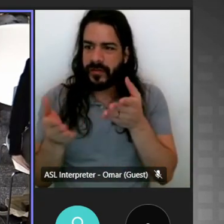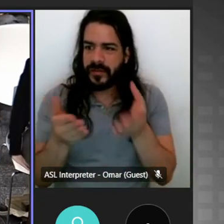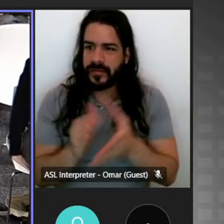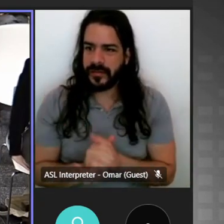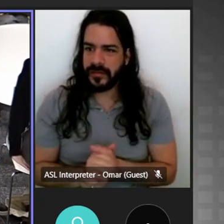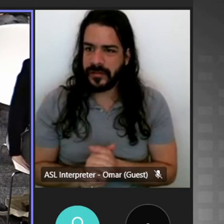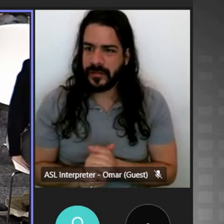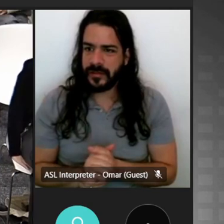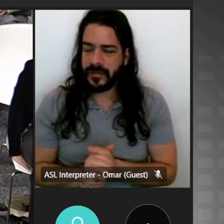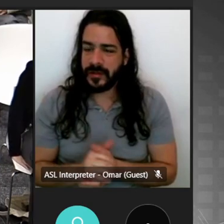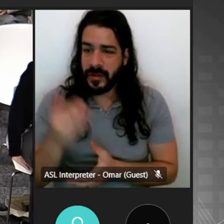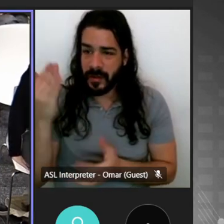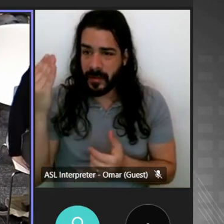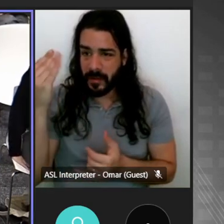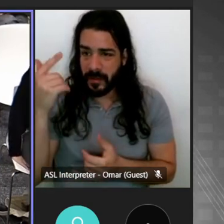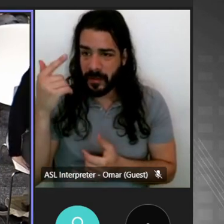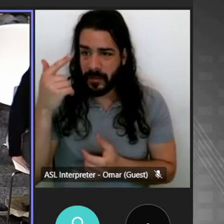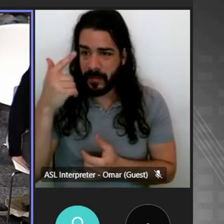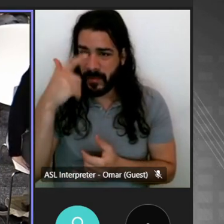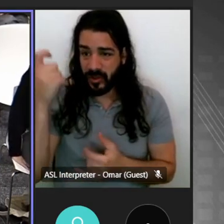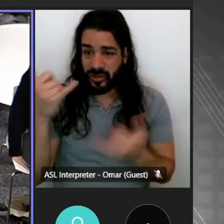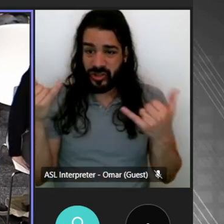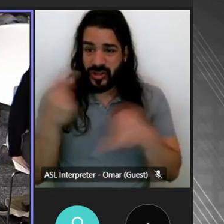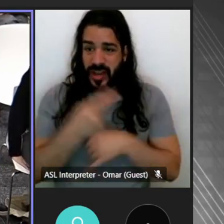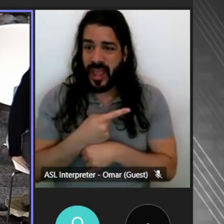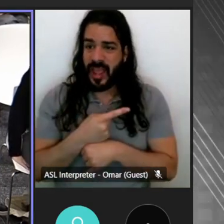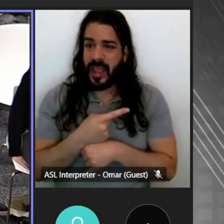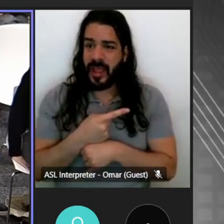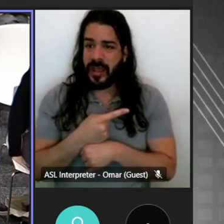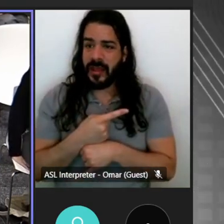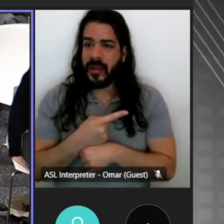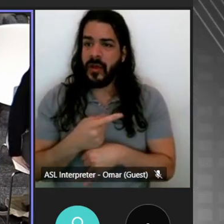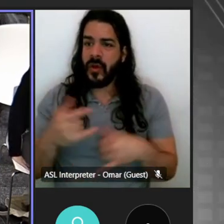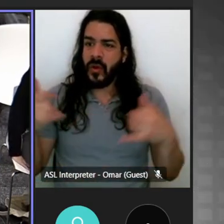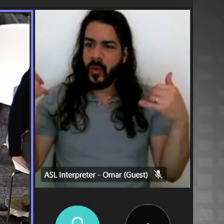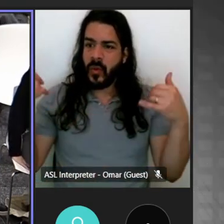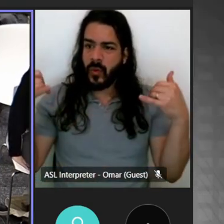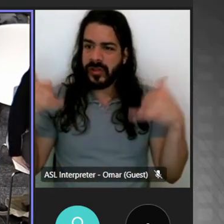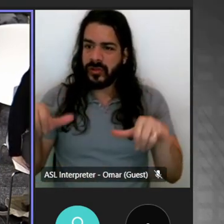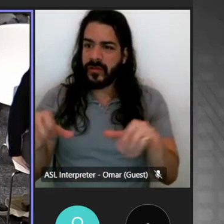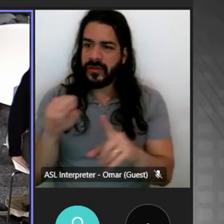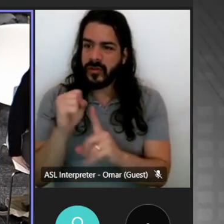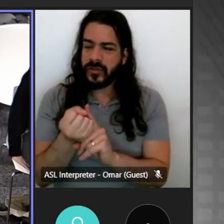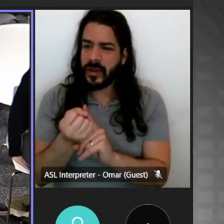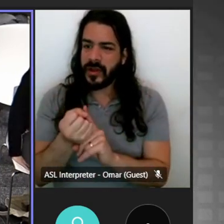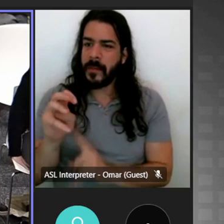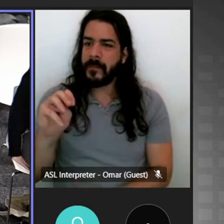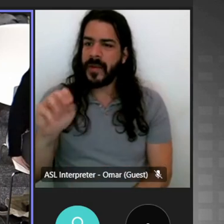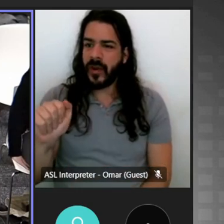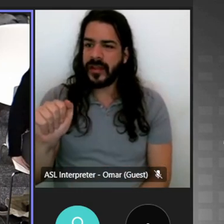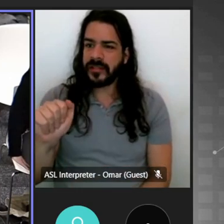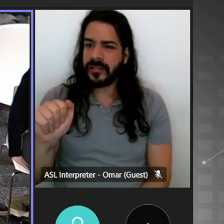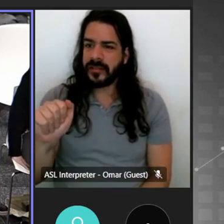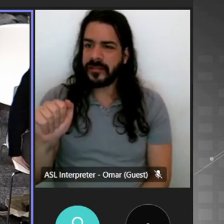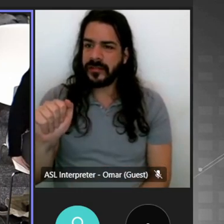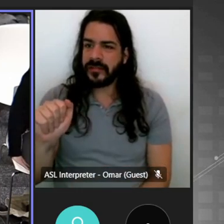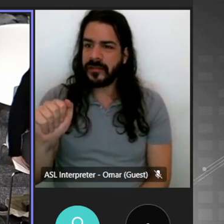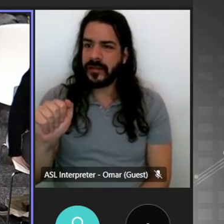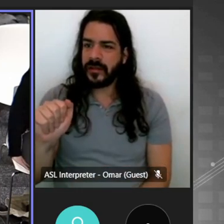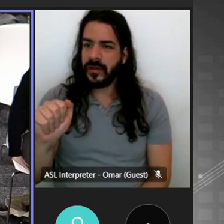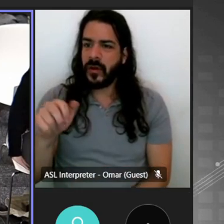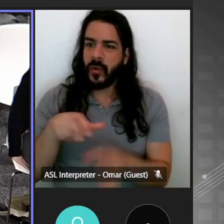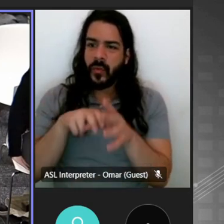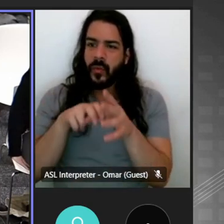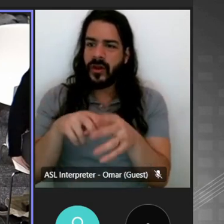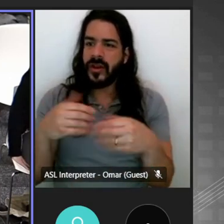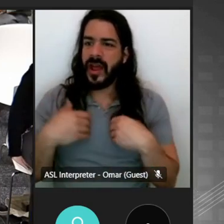improving the service. Because as to today, we still have a situation where Metro Access riders